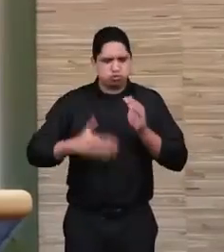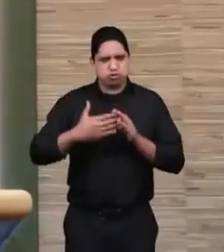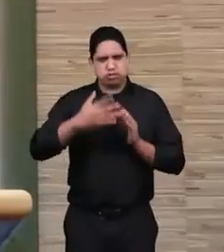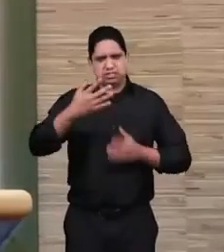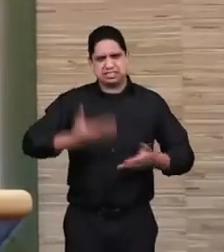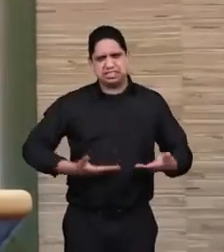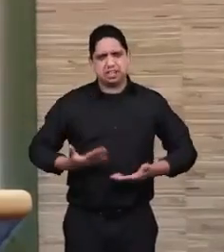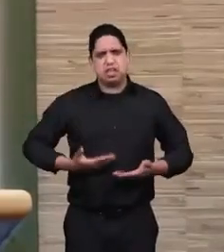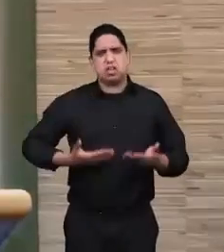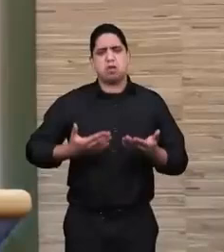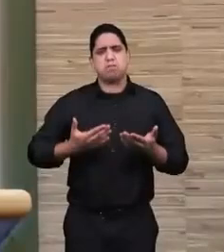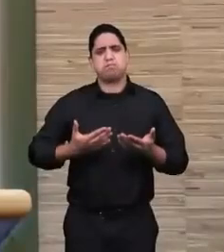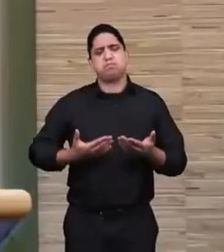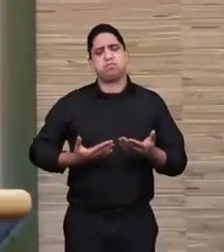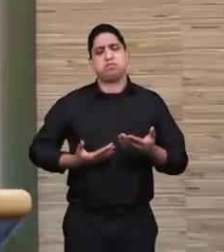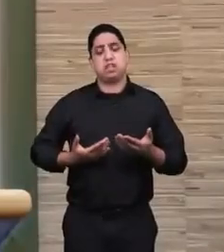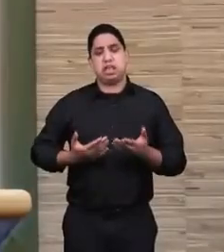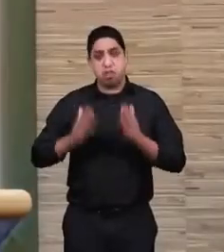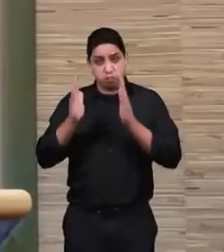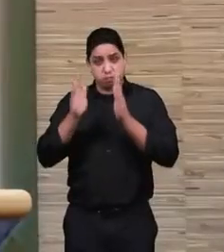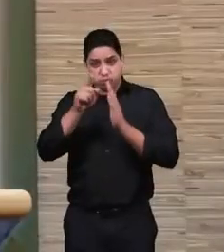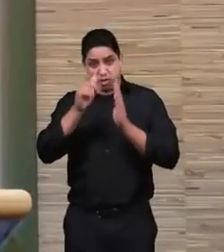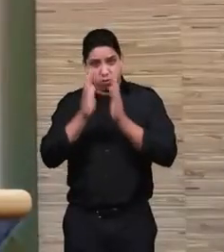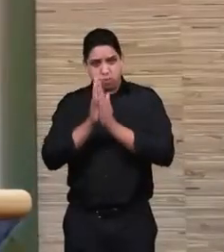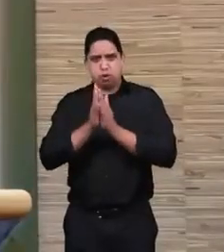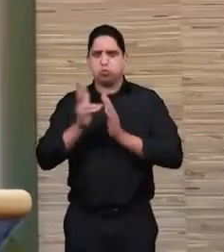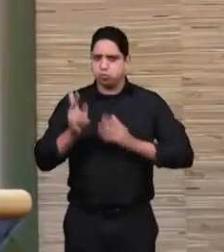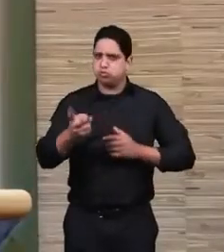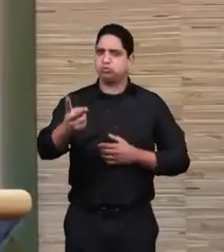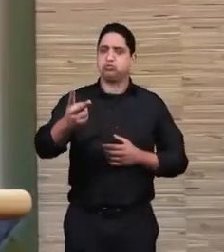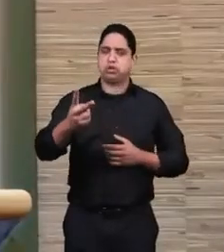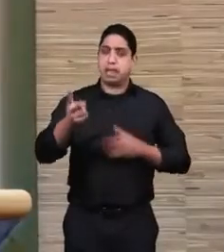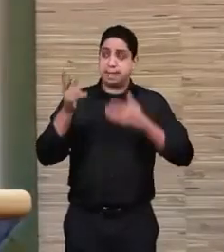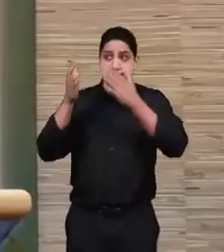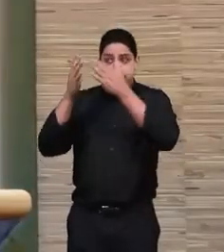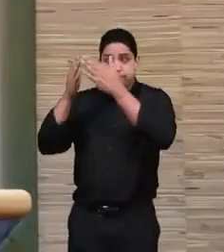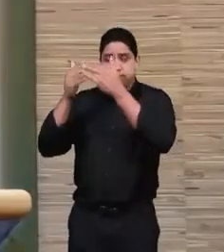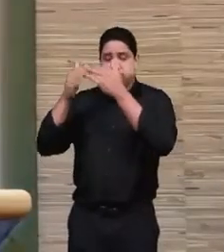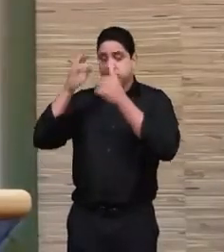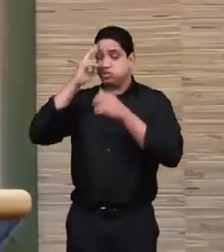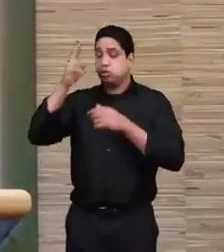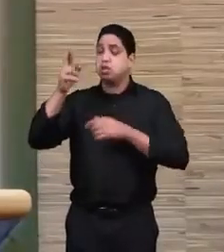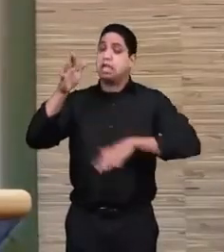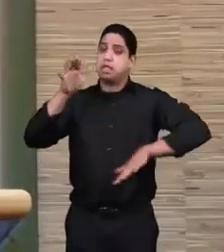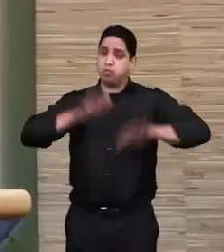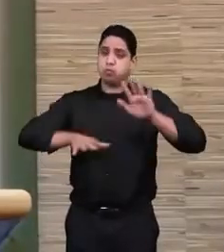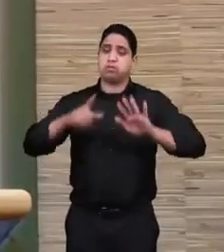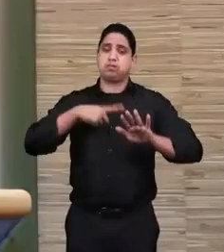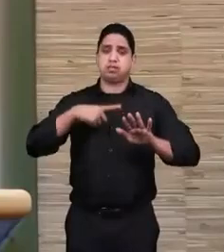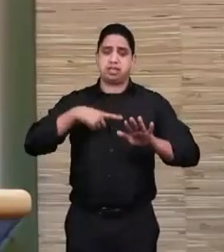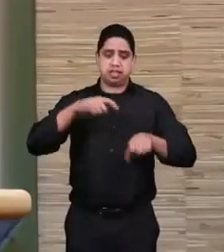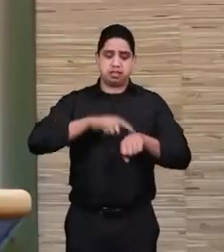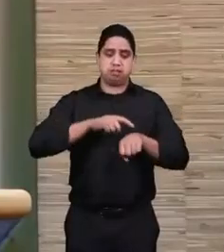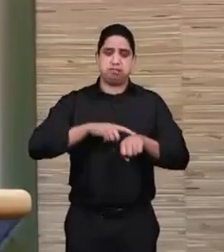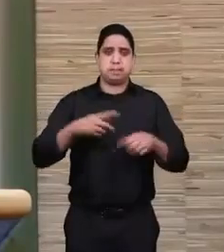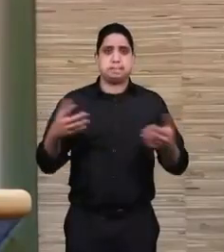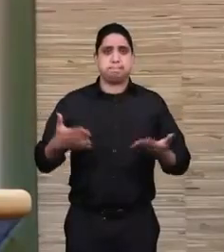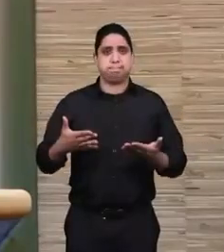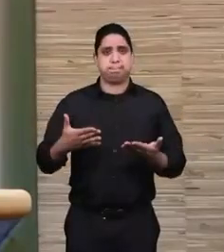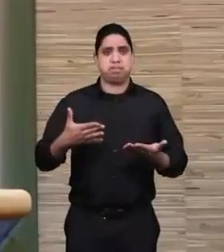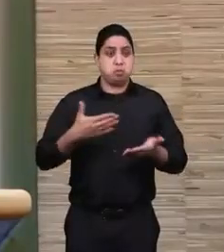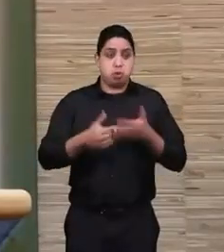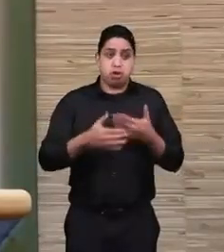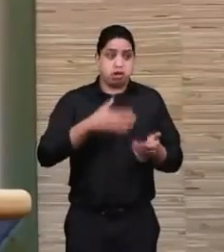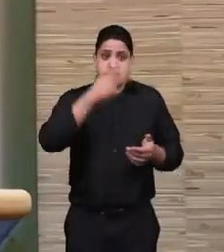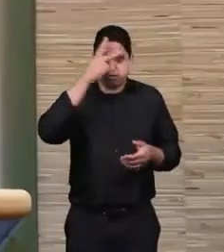Please, those who are praying, continue to pray, intercede, and keeping safe from this moment that can come to